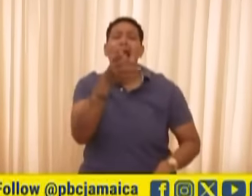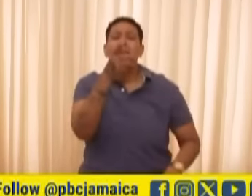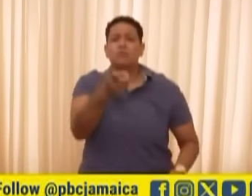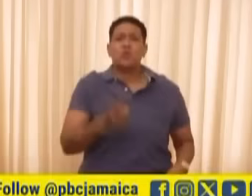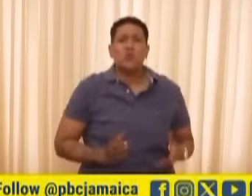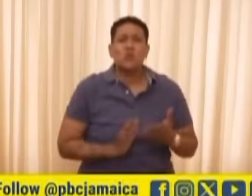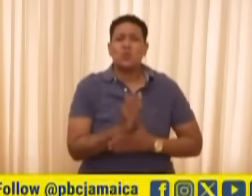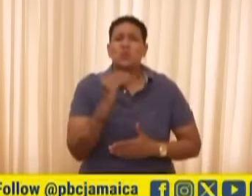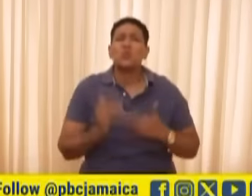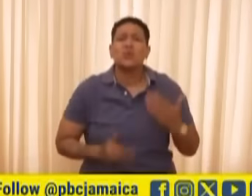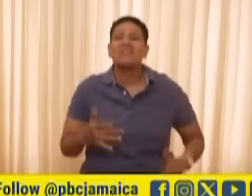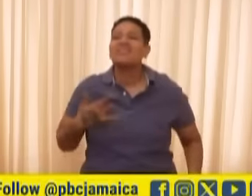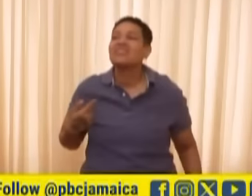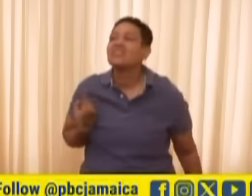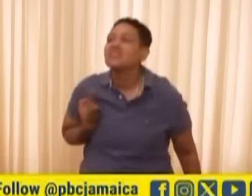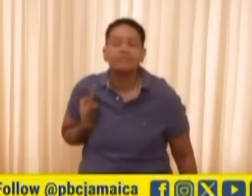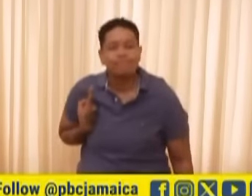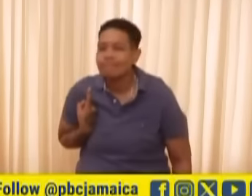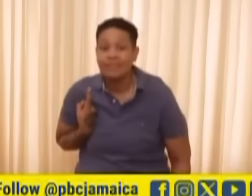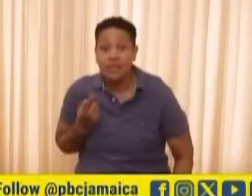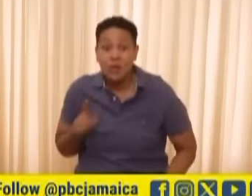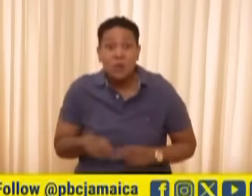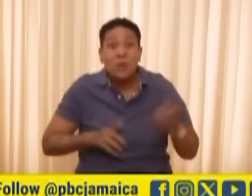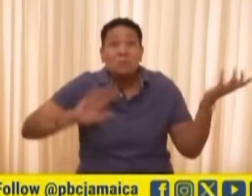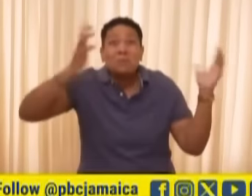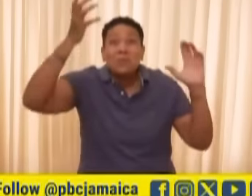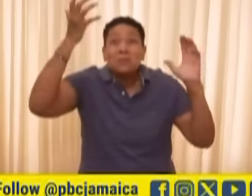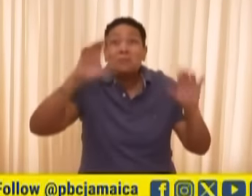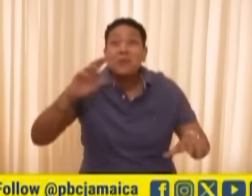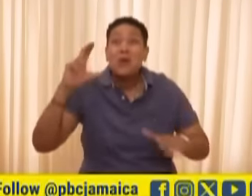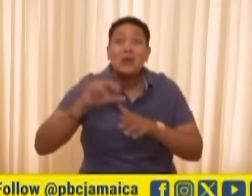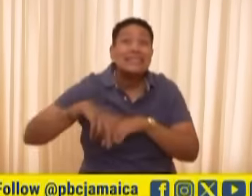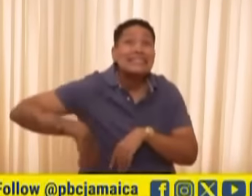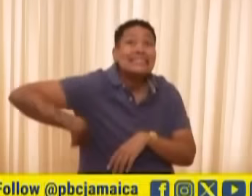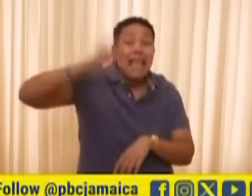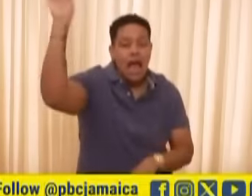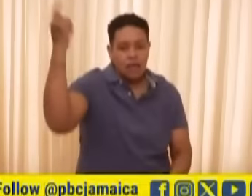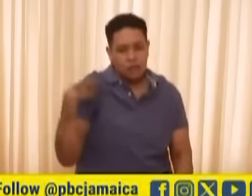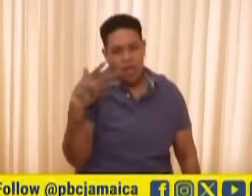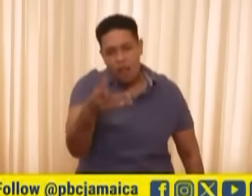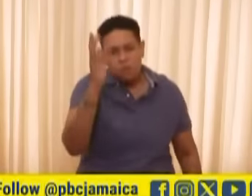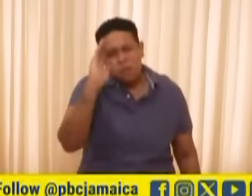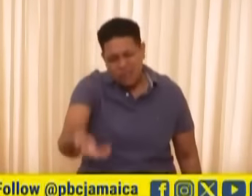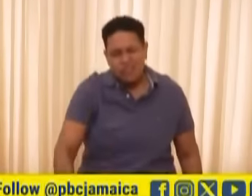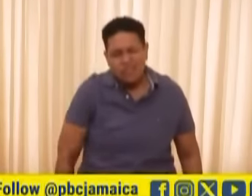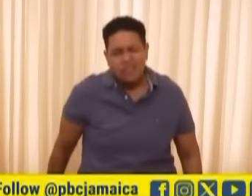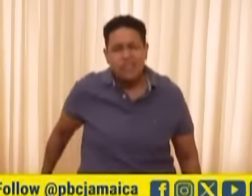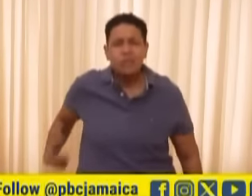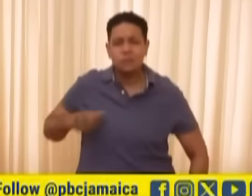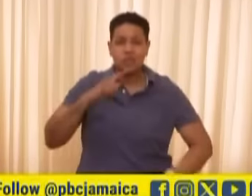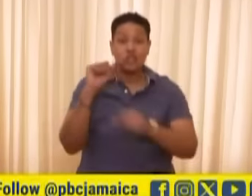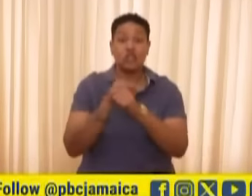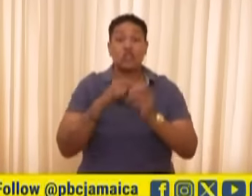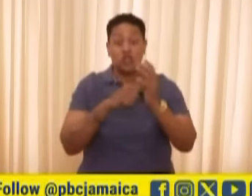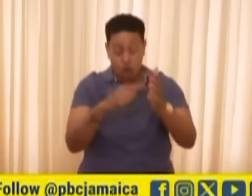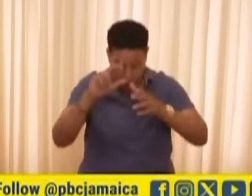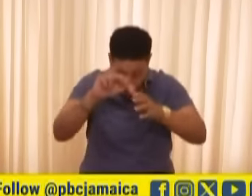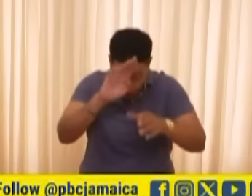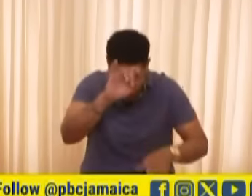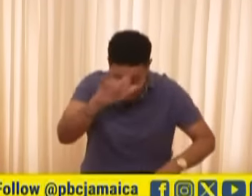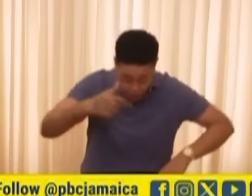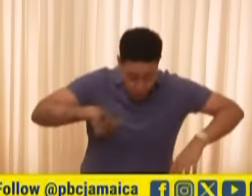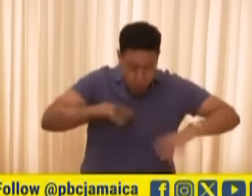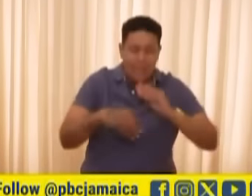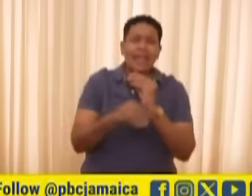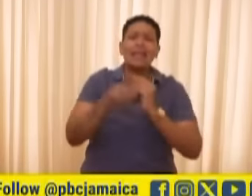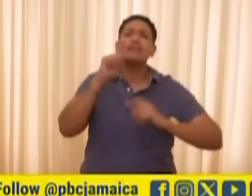get through after all of this is passed. We have shown that with Hurricane Beryl that we